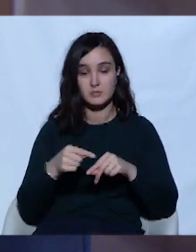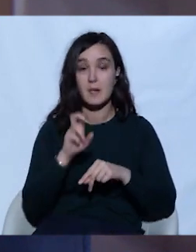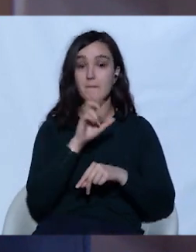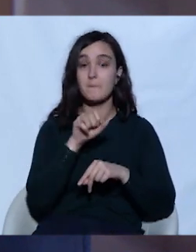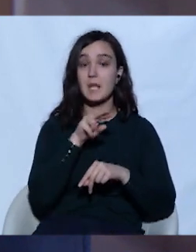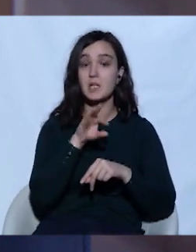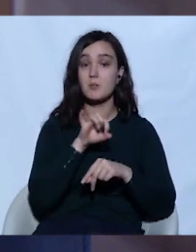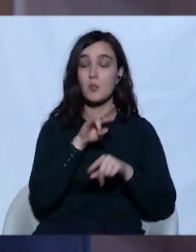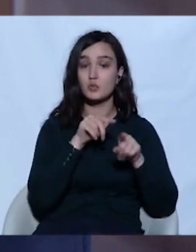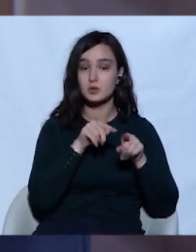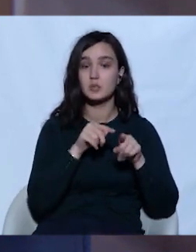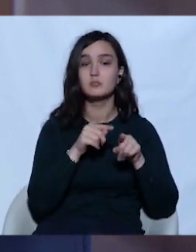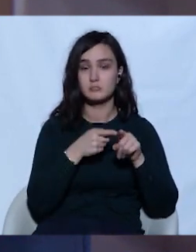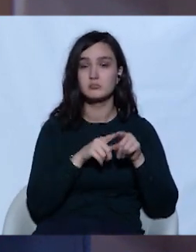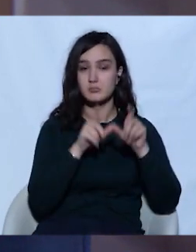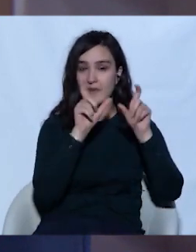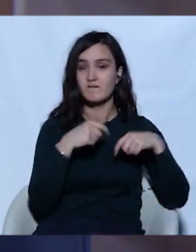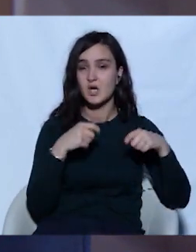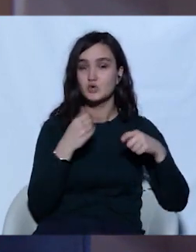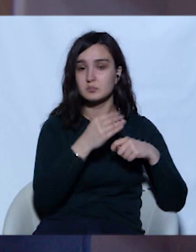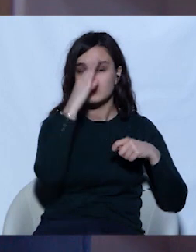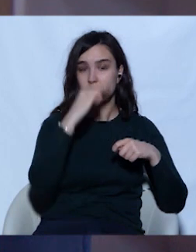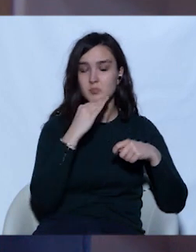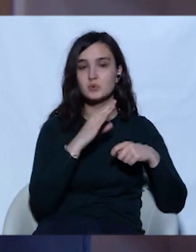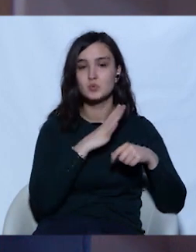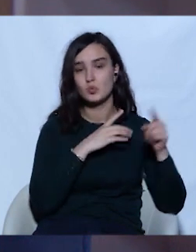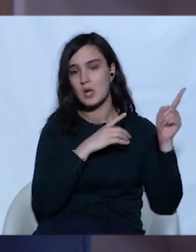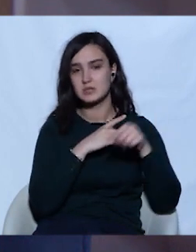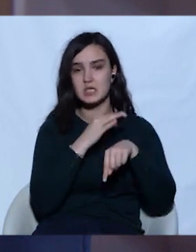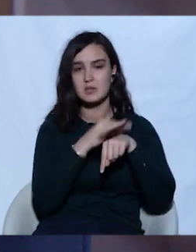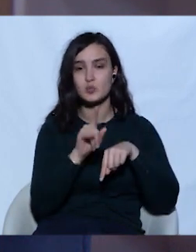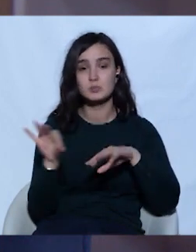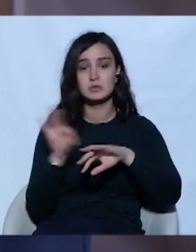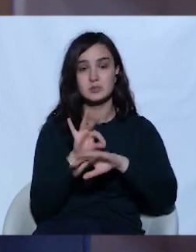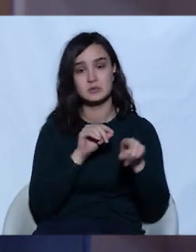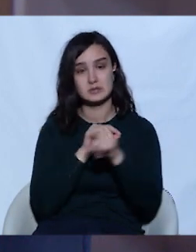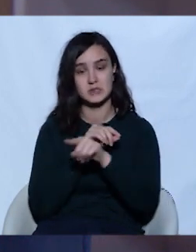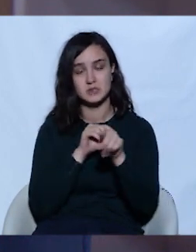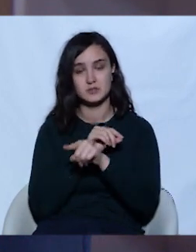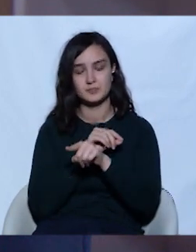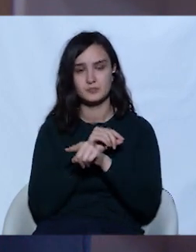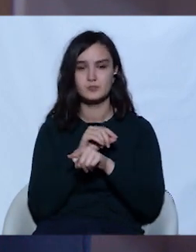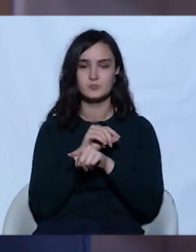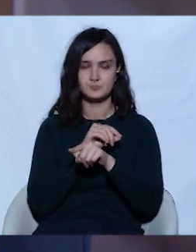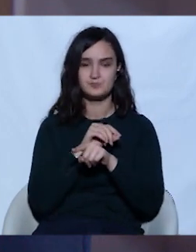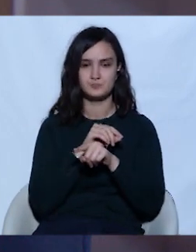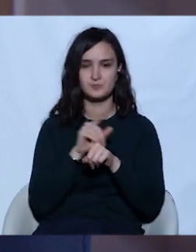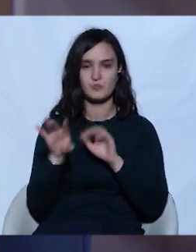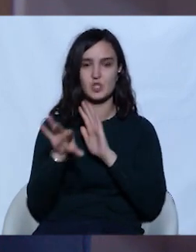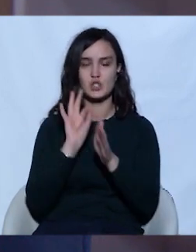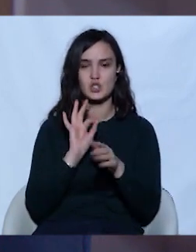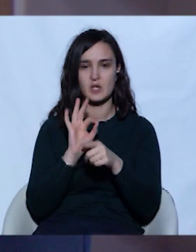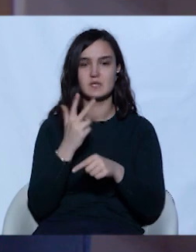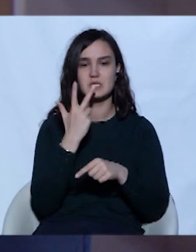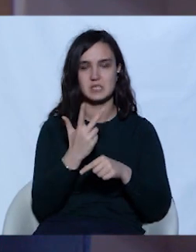surprise. She is disgusted by his proposal, and she feels terrible that she misunderstood the